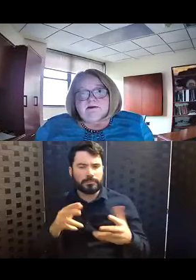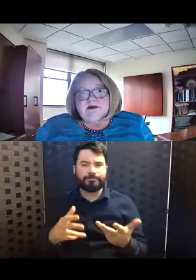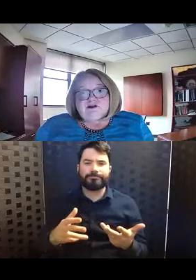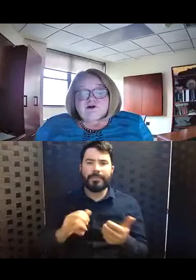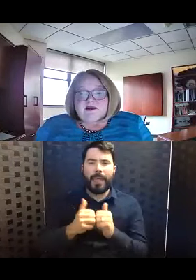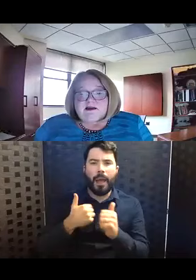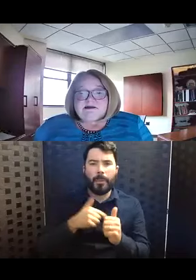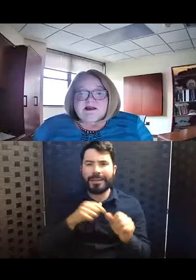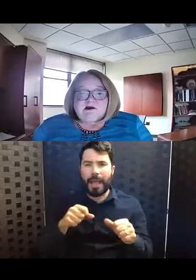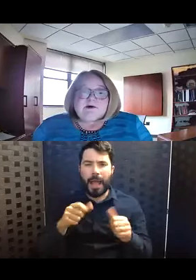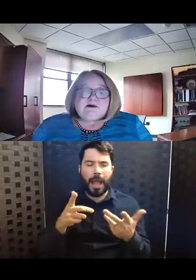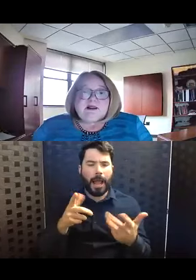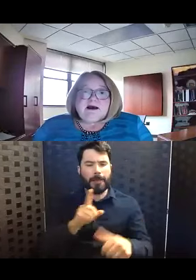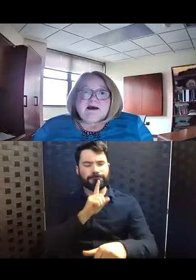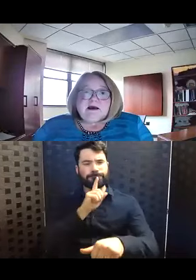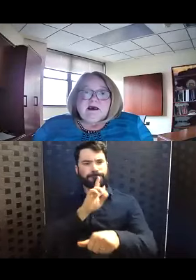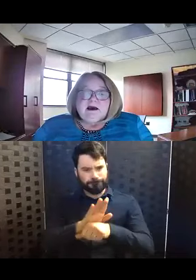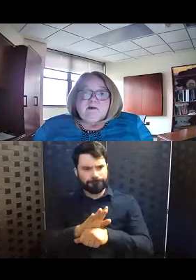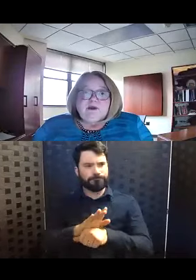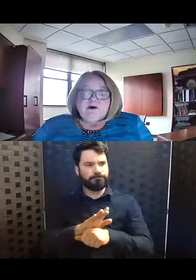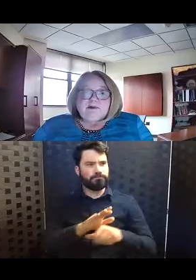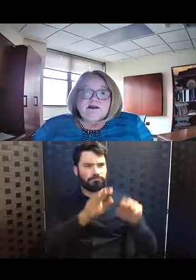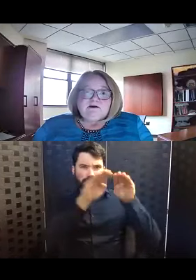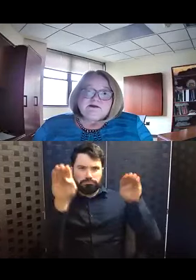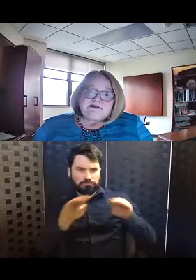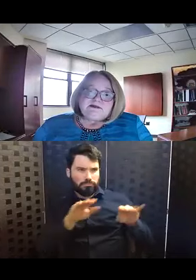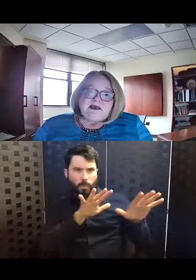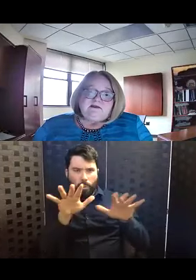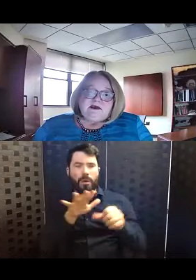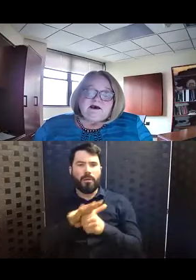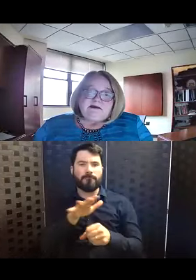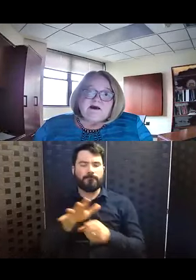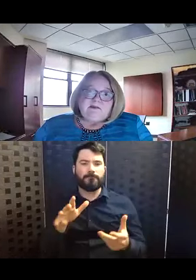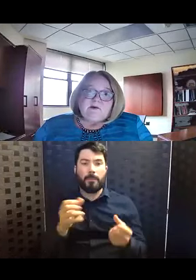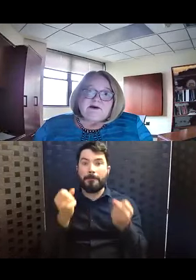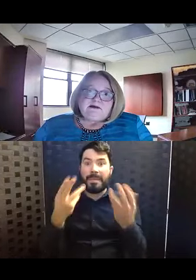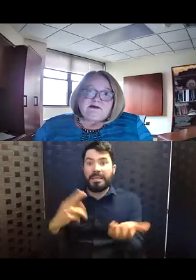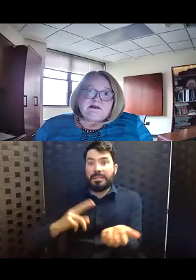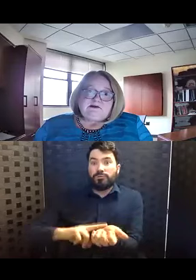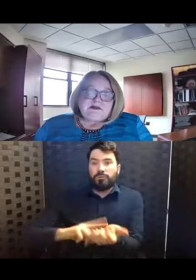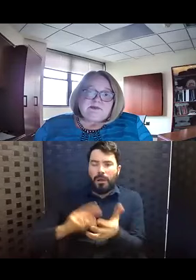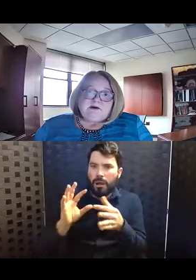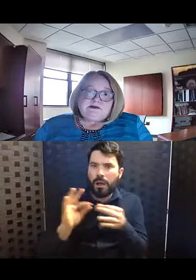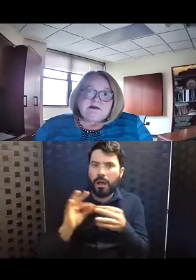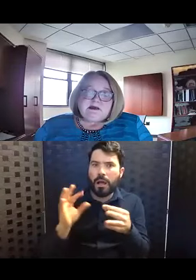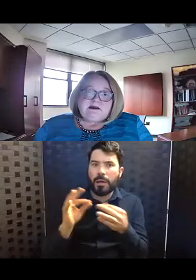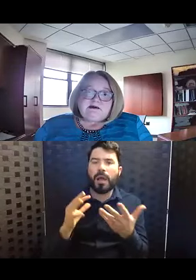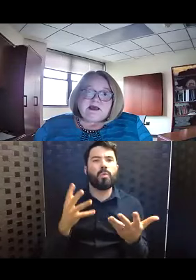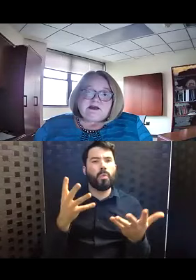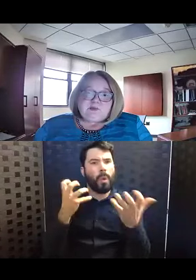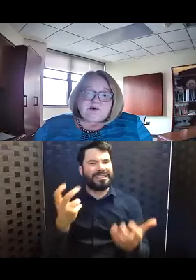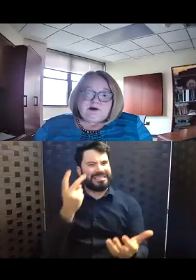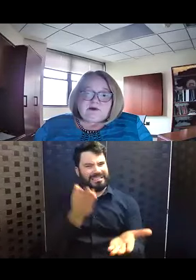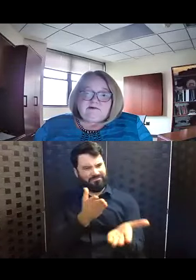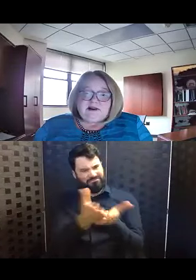can ensure that it is an adequate supply. We heard many nurses say that they wanted to see the transparency